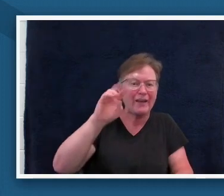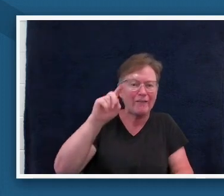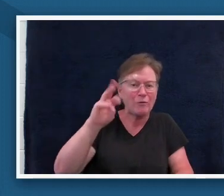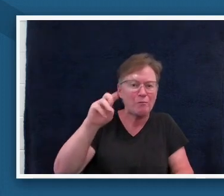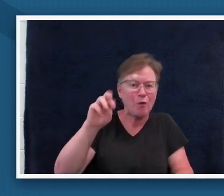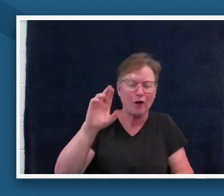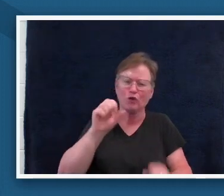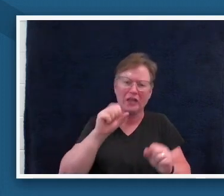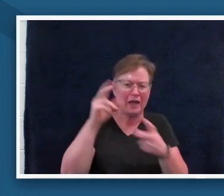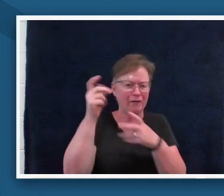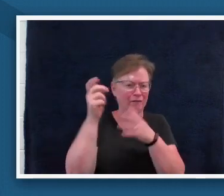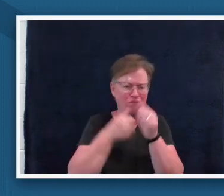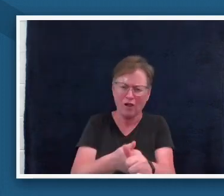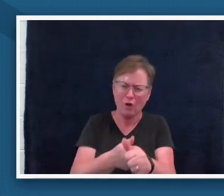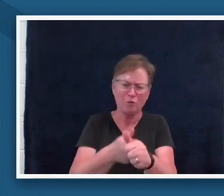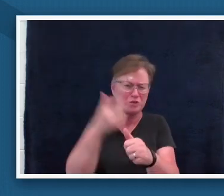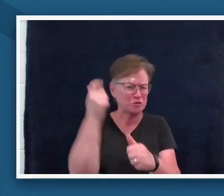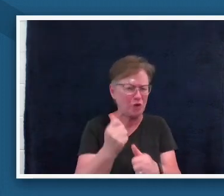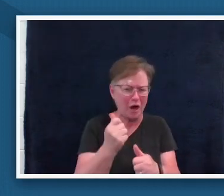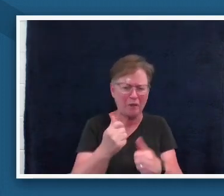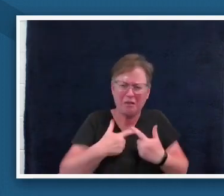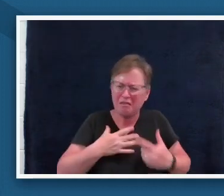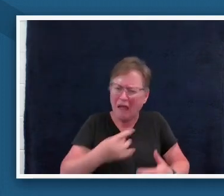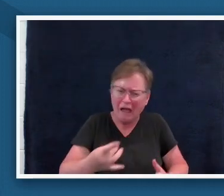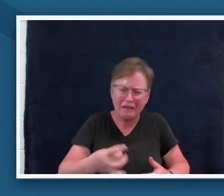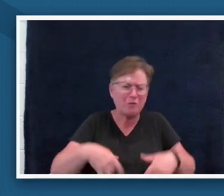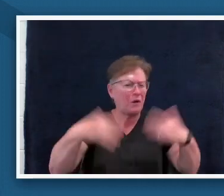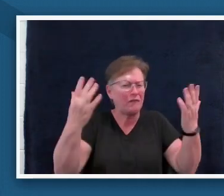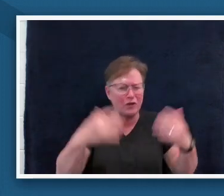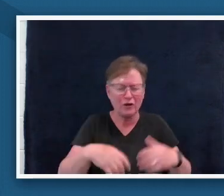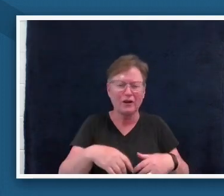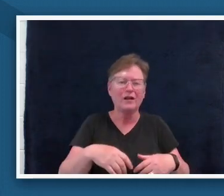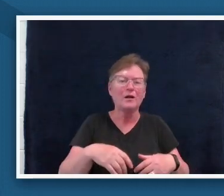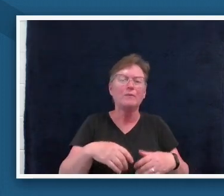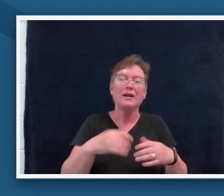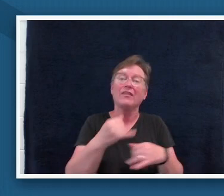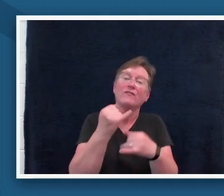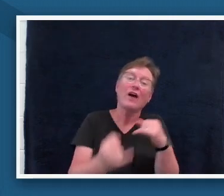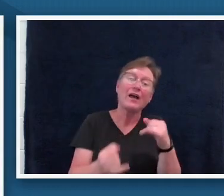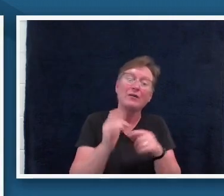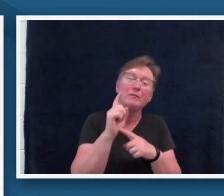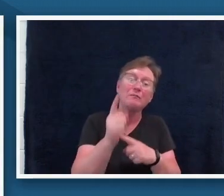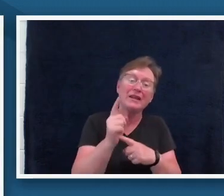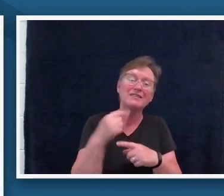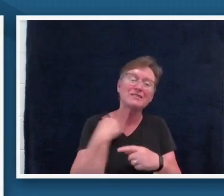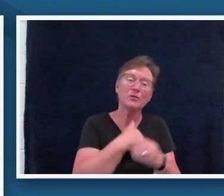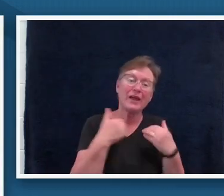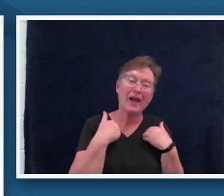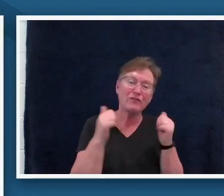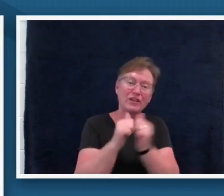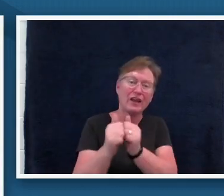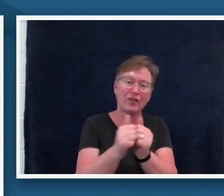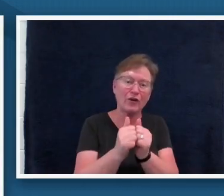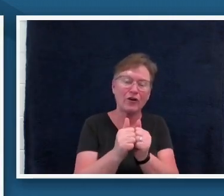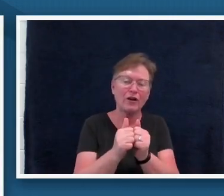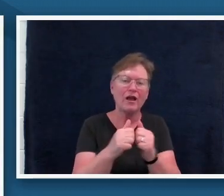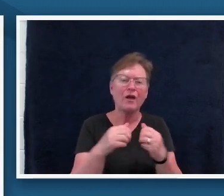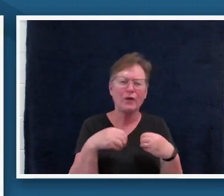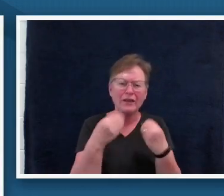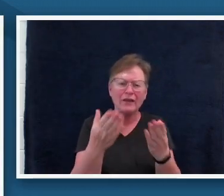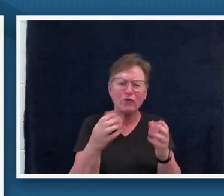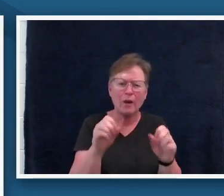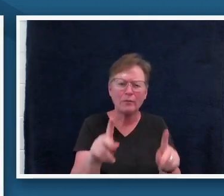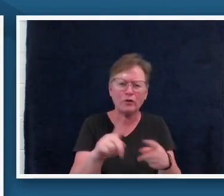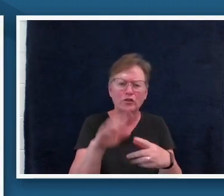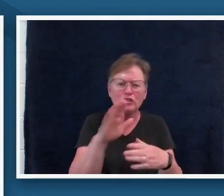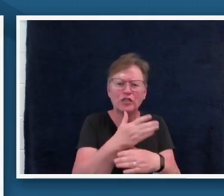they say. Here in the final minutes that we have together, guys, I just want to give you a chance to share out anything else that you want